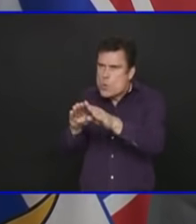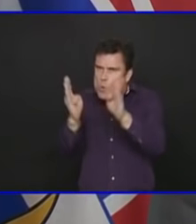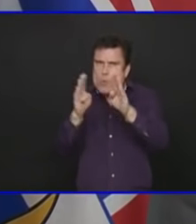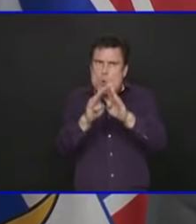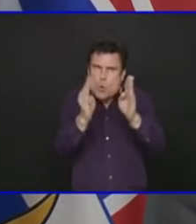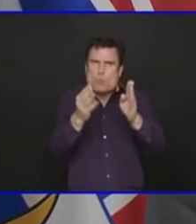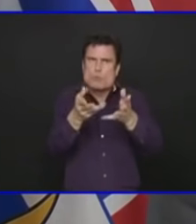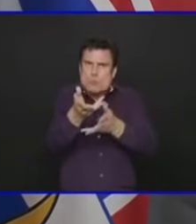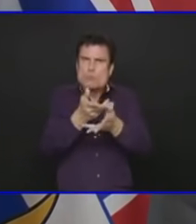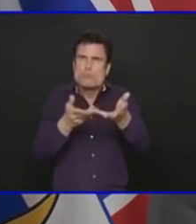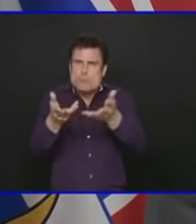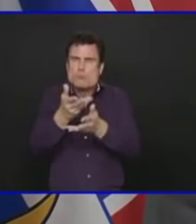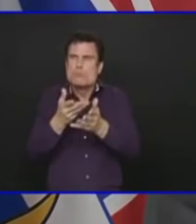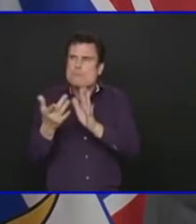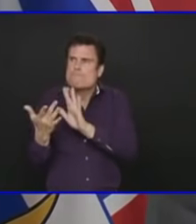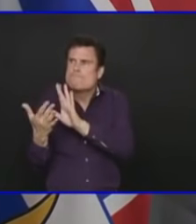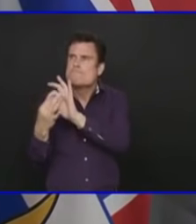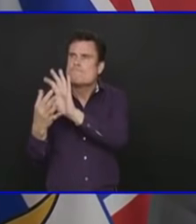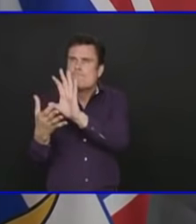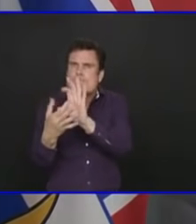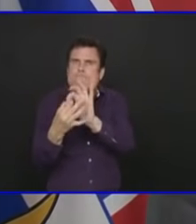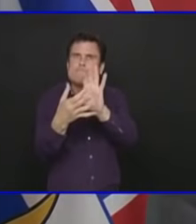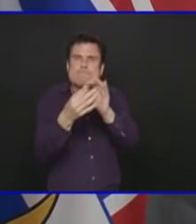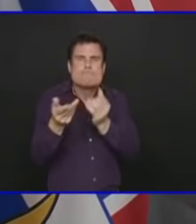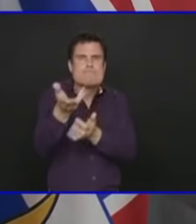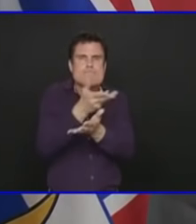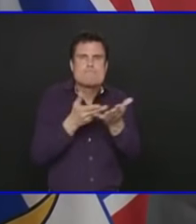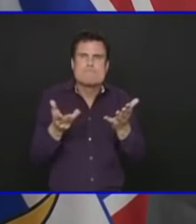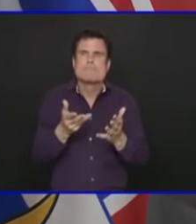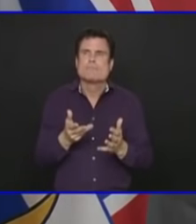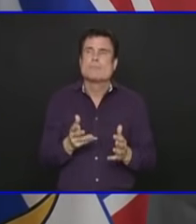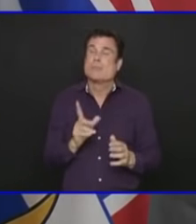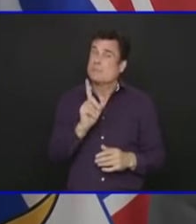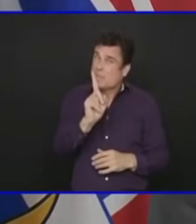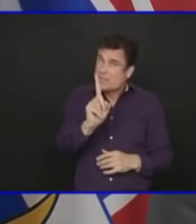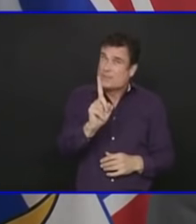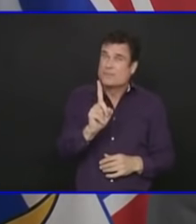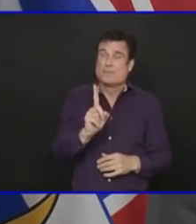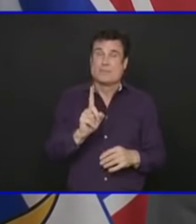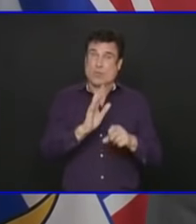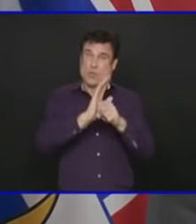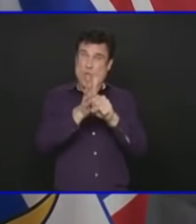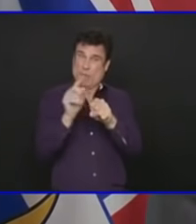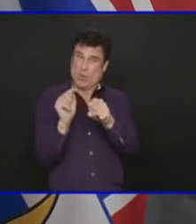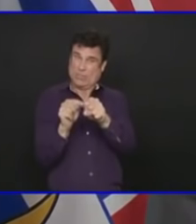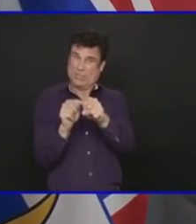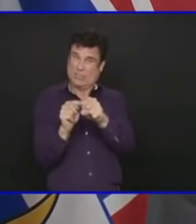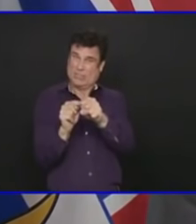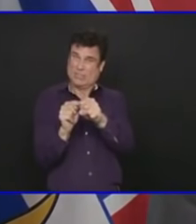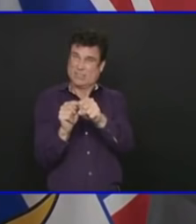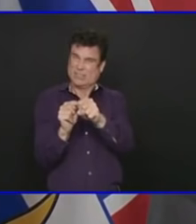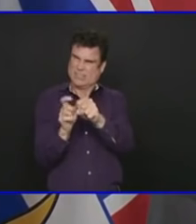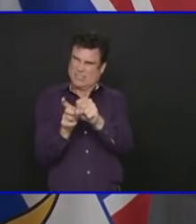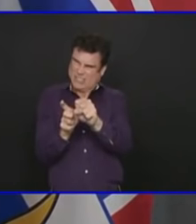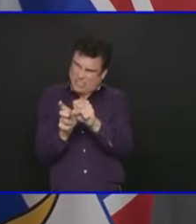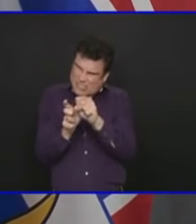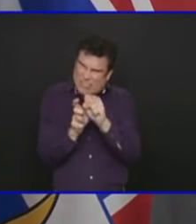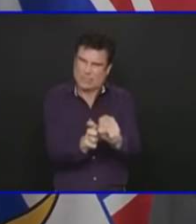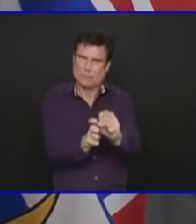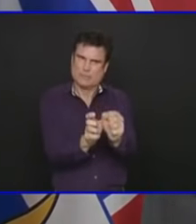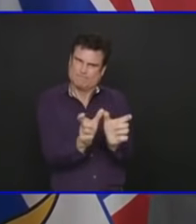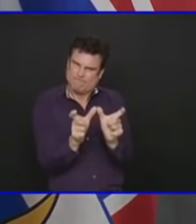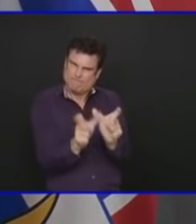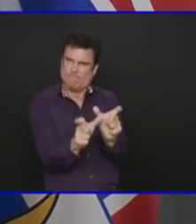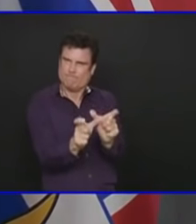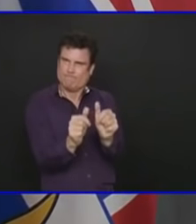transmission and offering quality care to COVID-19 and non-COVID-19 patients alike, and do all the other goals that we have